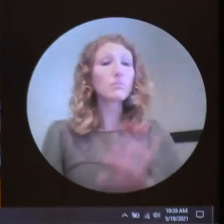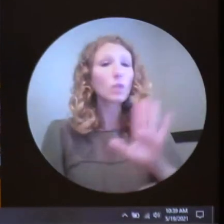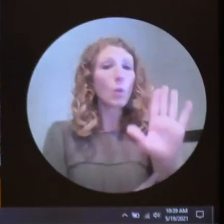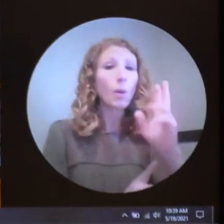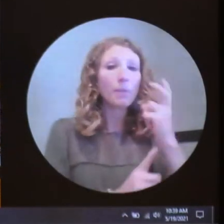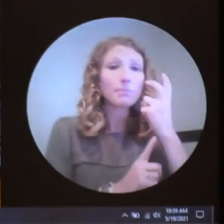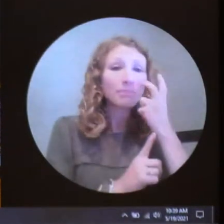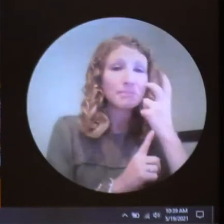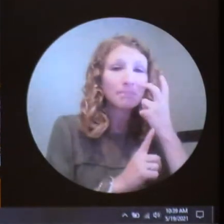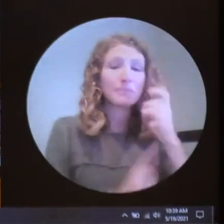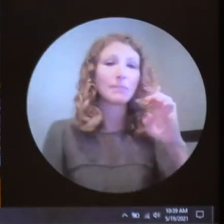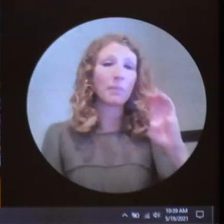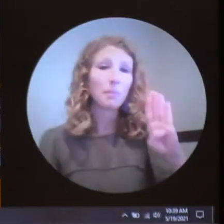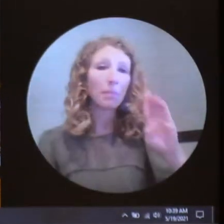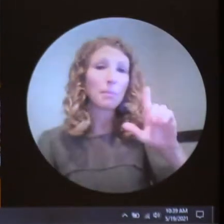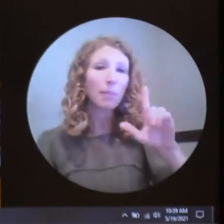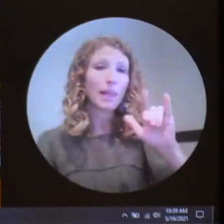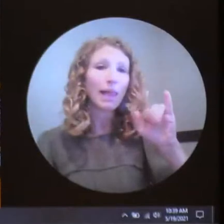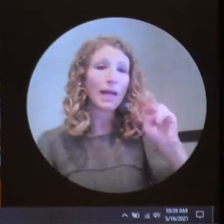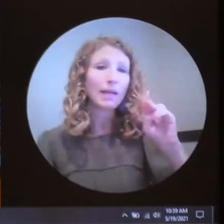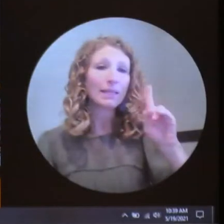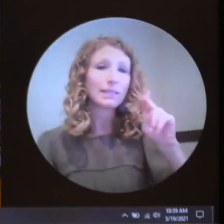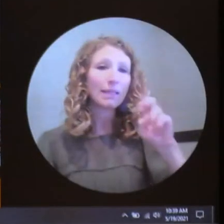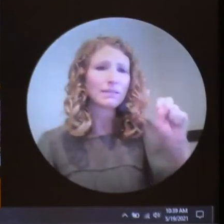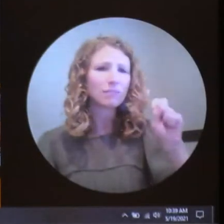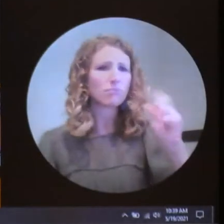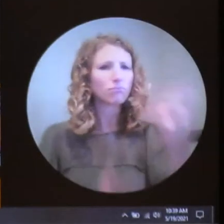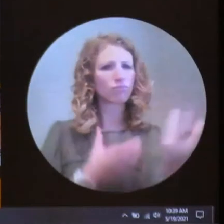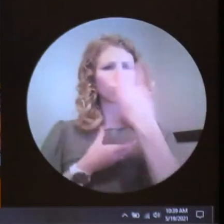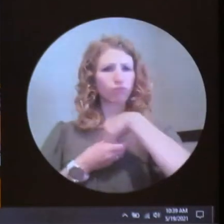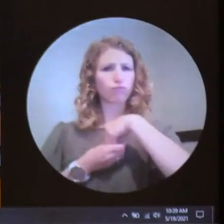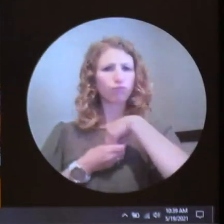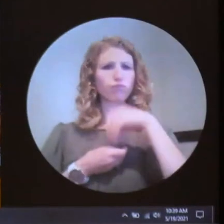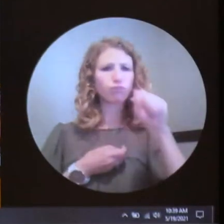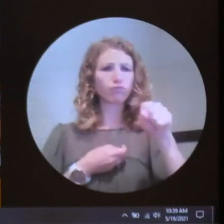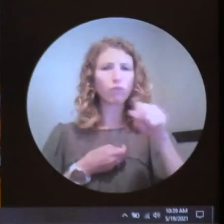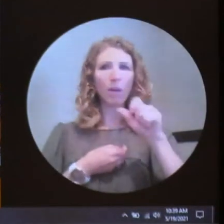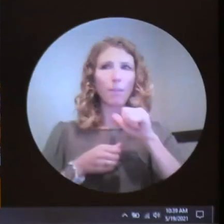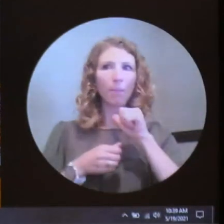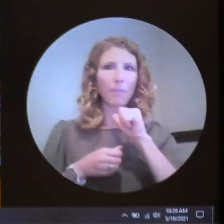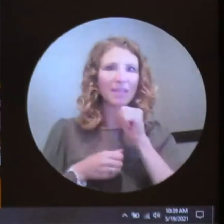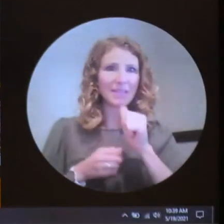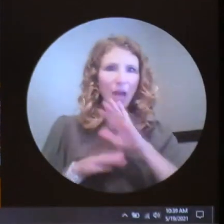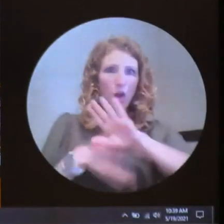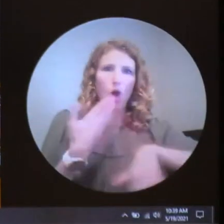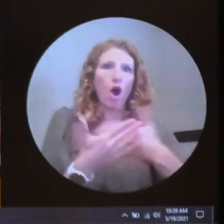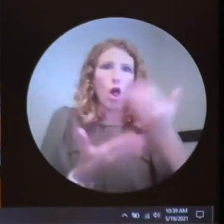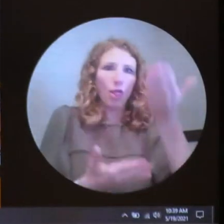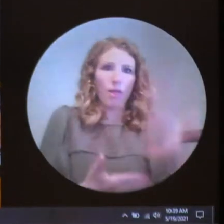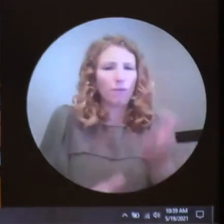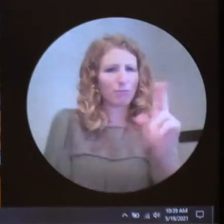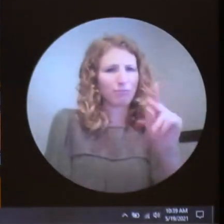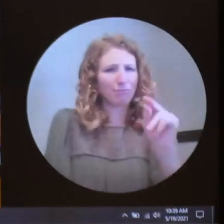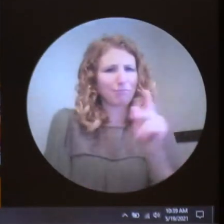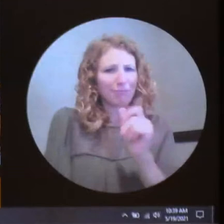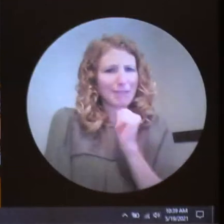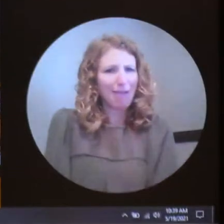of you. That isn't all that you are. Give yourself positive